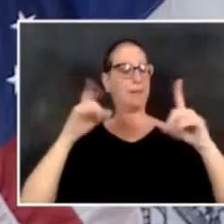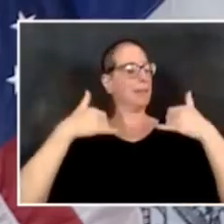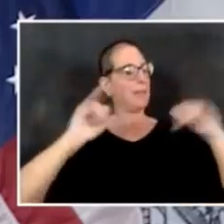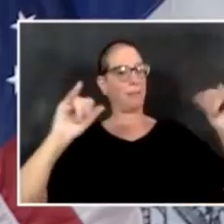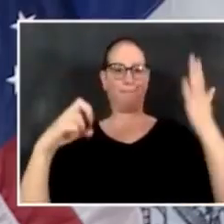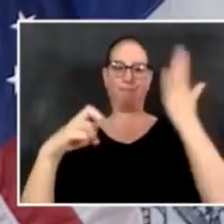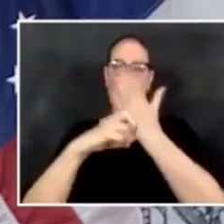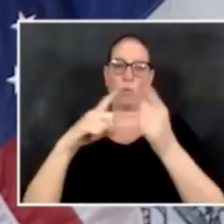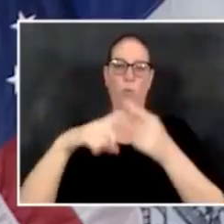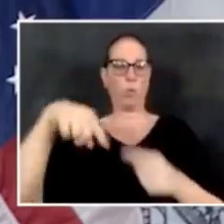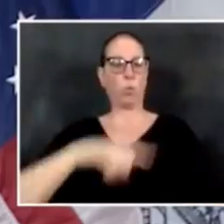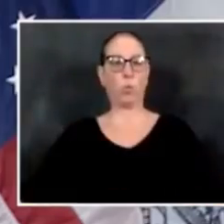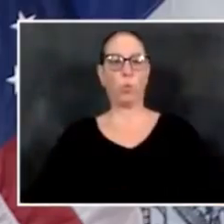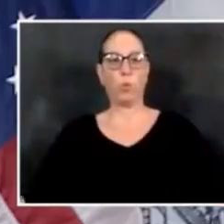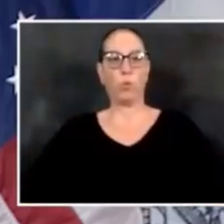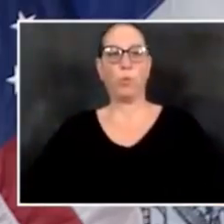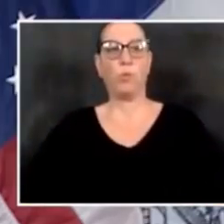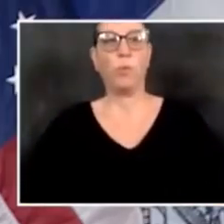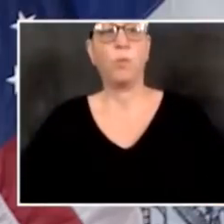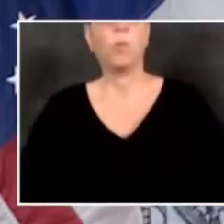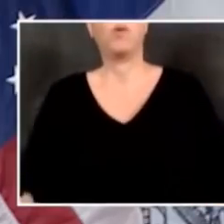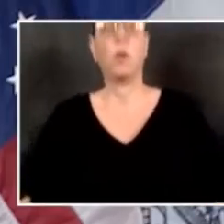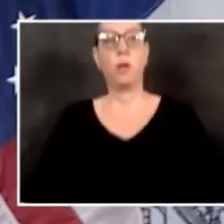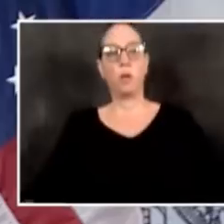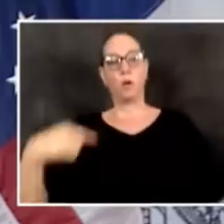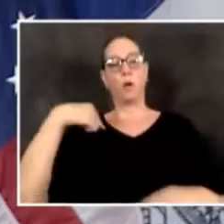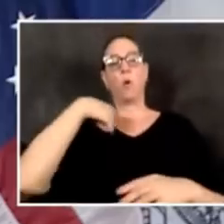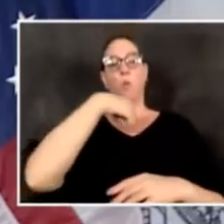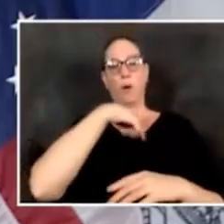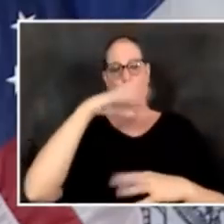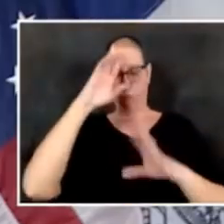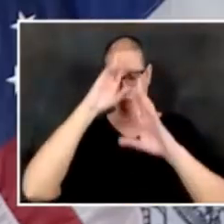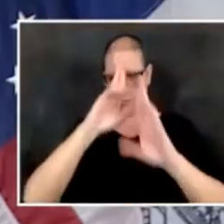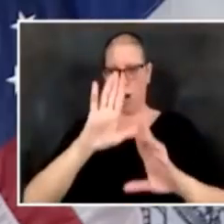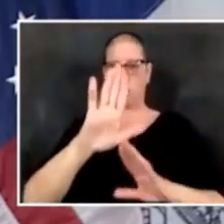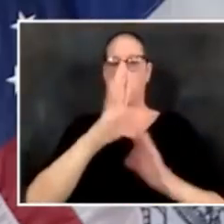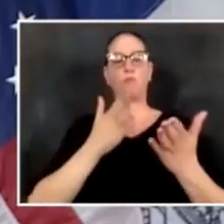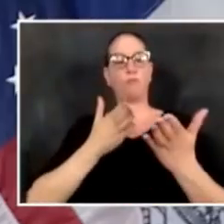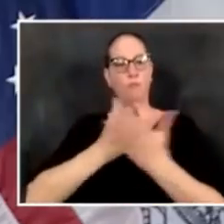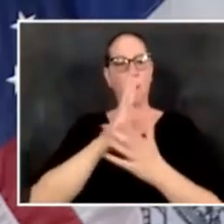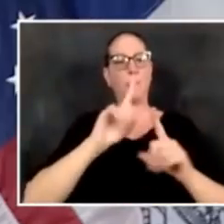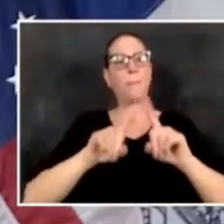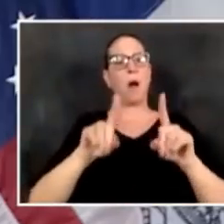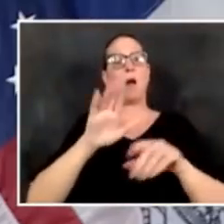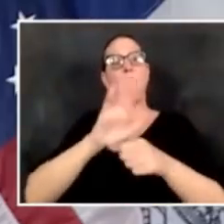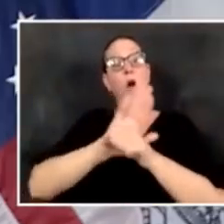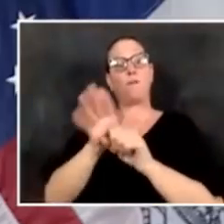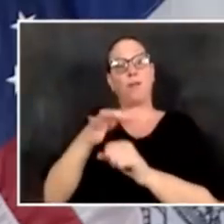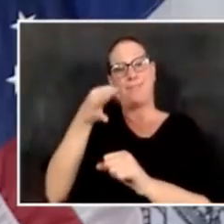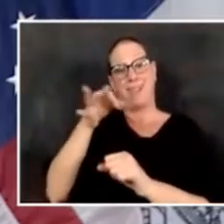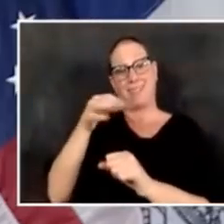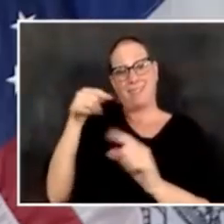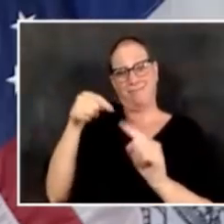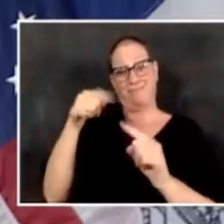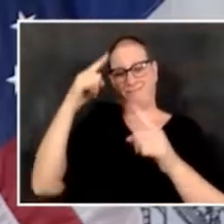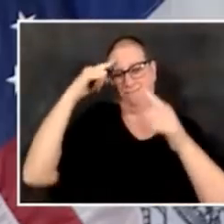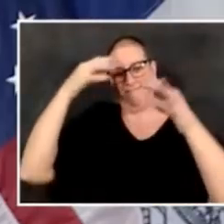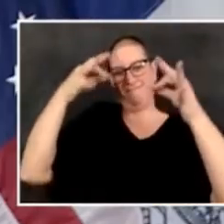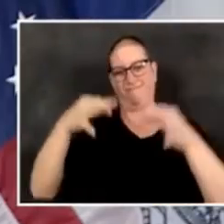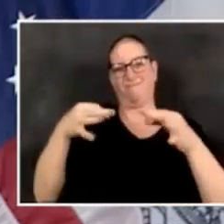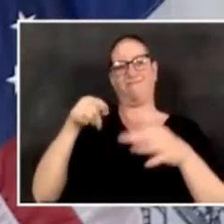of a pandemic by gathering outside and putting people at risk. And that's the short answer.